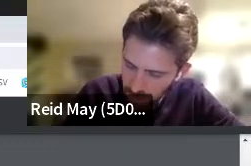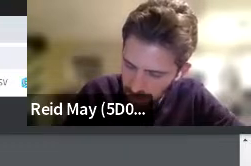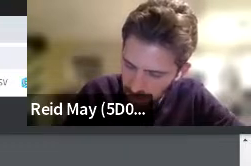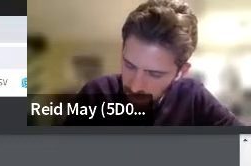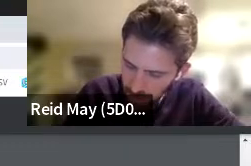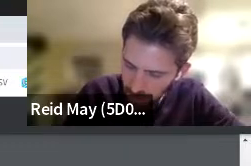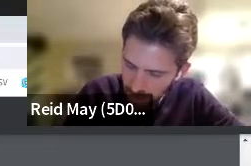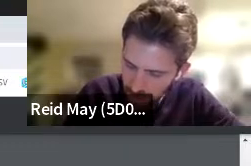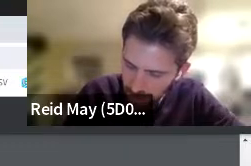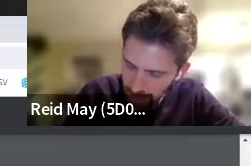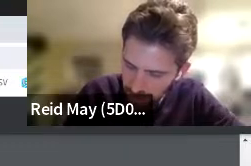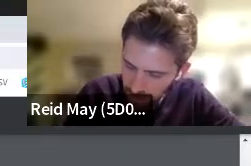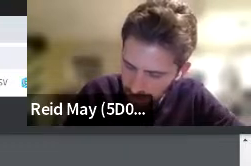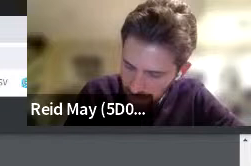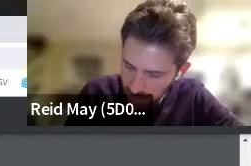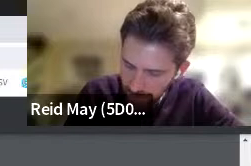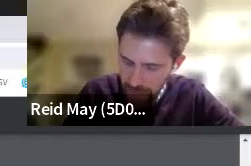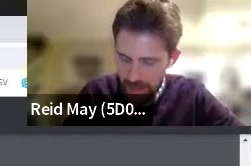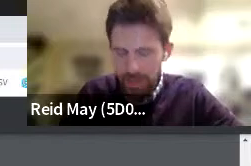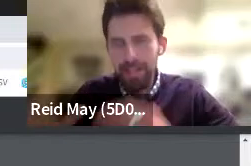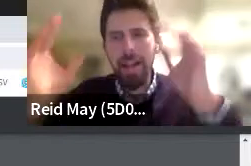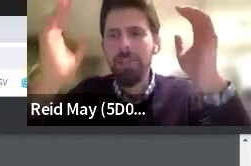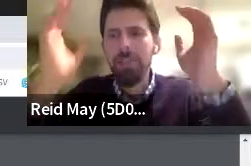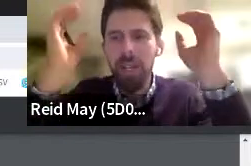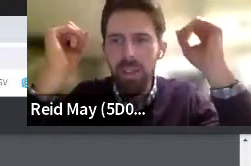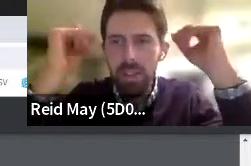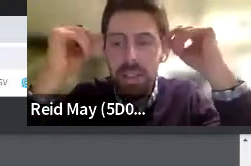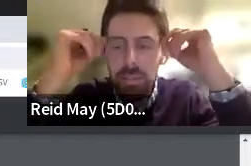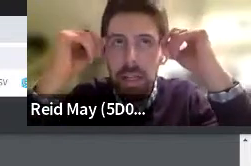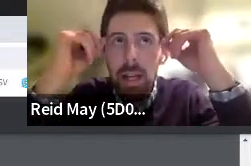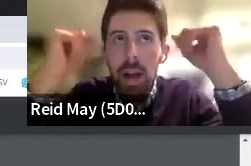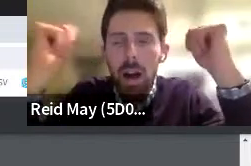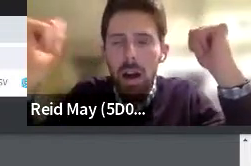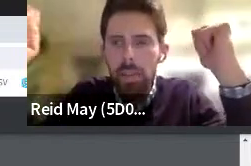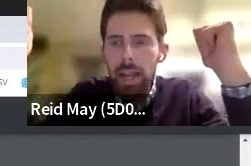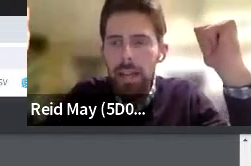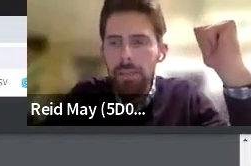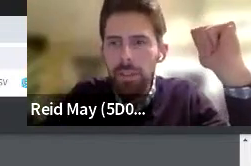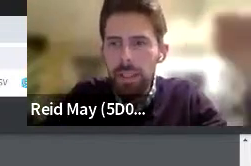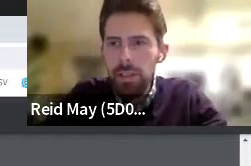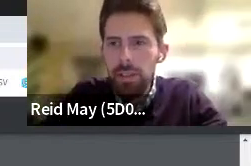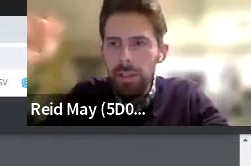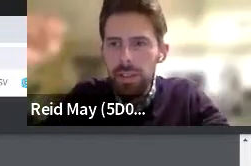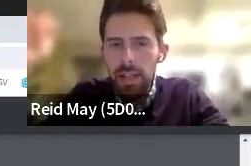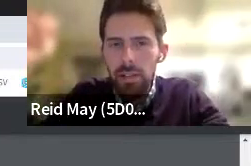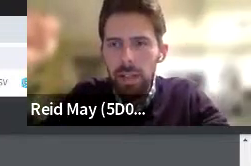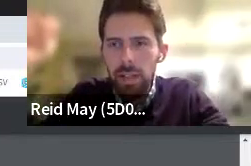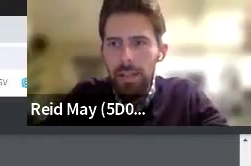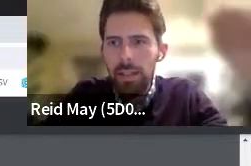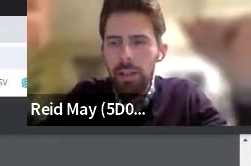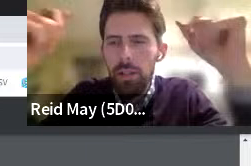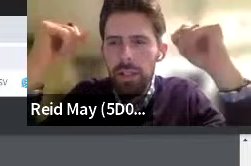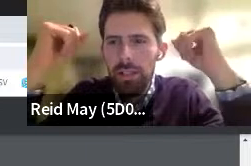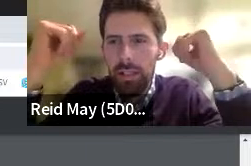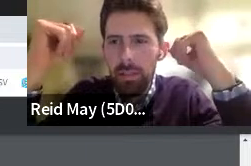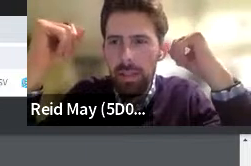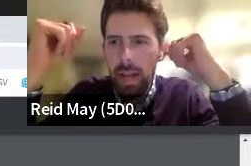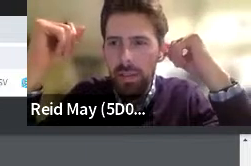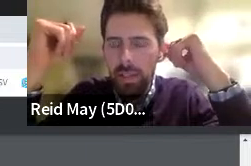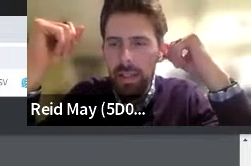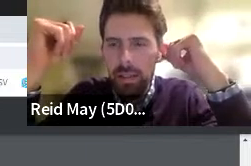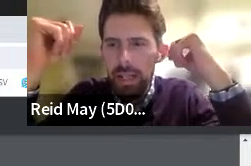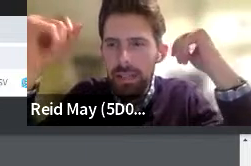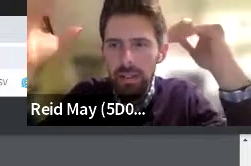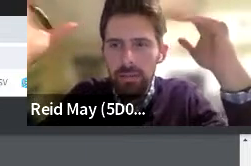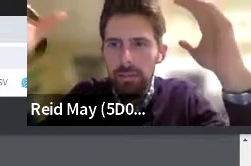you also just, regarding the units themselves, again, I'm so sorry if I missed this, but are they for lease or for sale? And then could you also tell us a